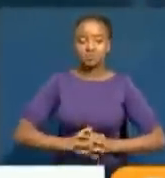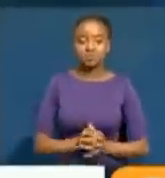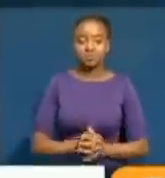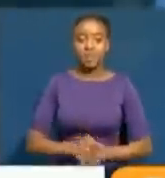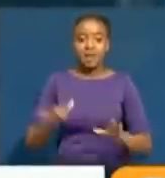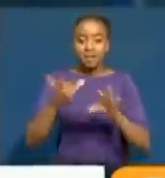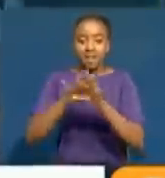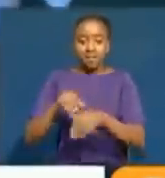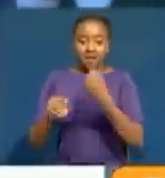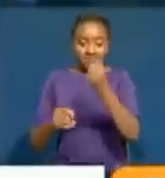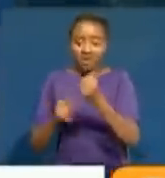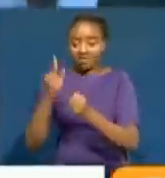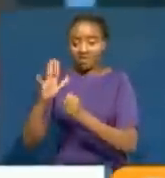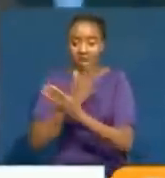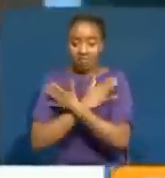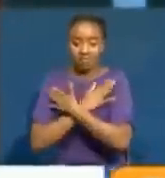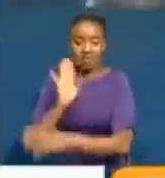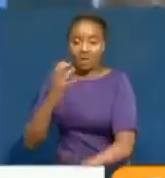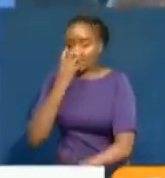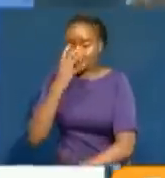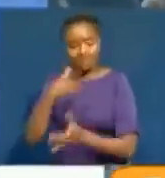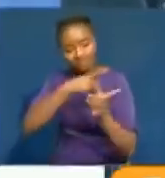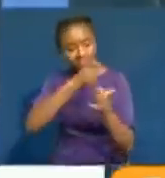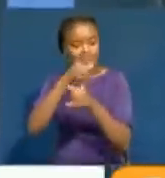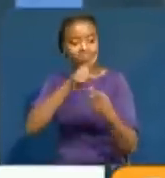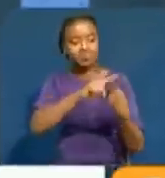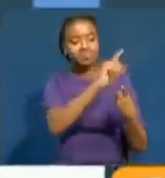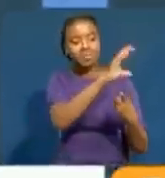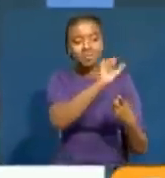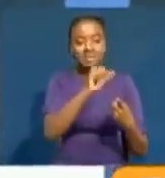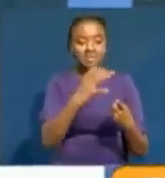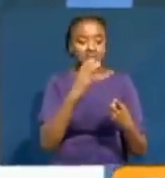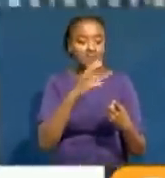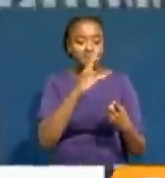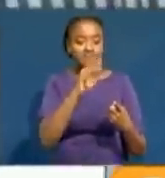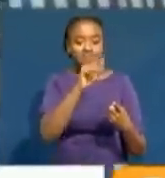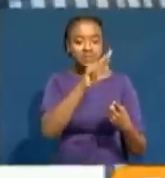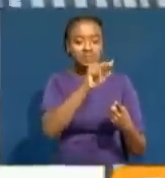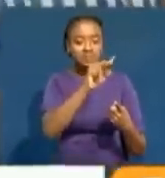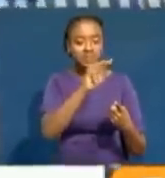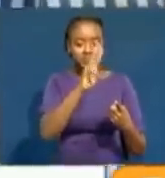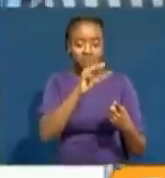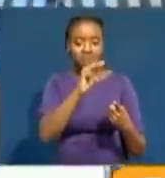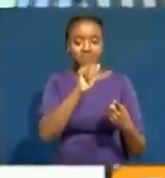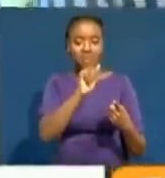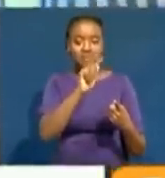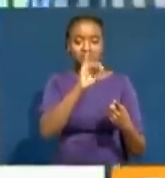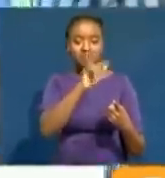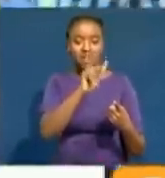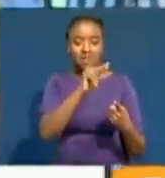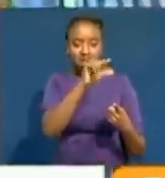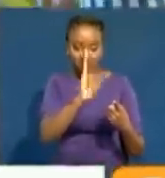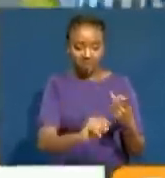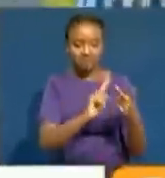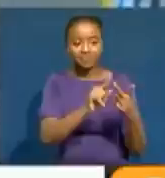5 members in his political camp, targeting Cabinet Secretaries Dr. Fred Matiang'i and Joe Mucheru, who are members of the multi-agency